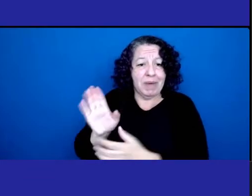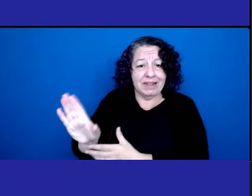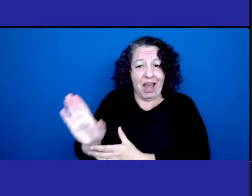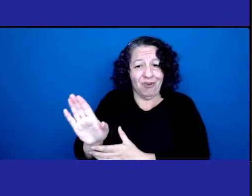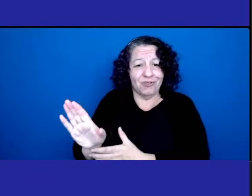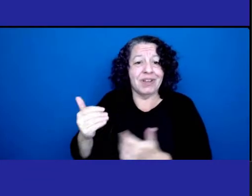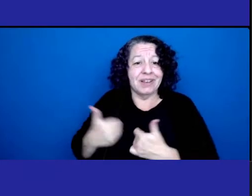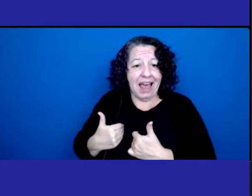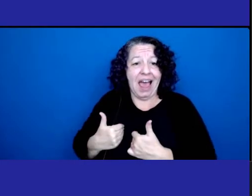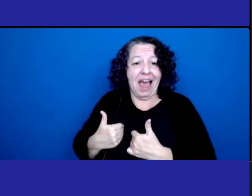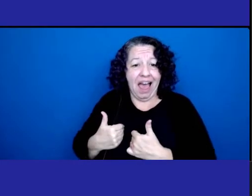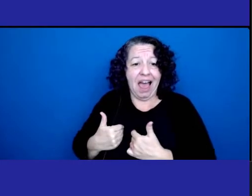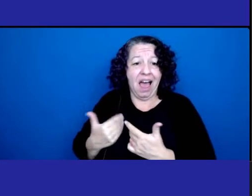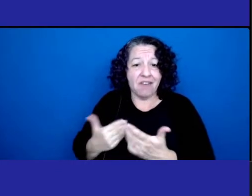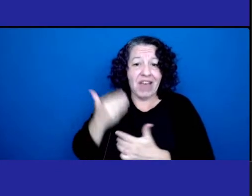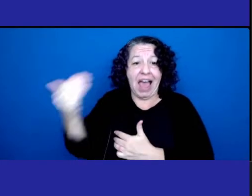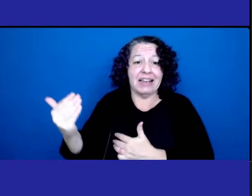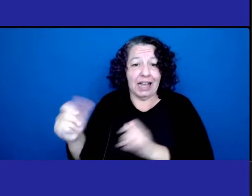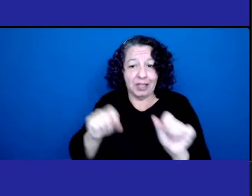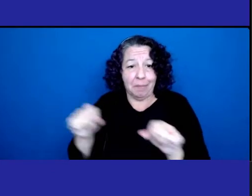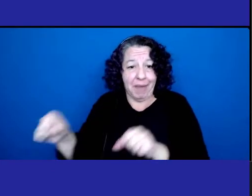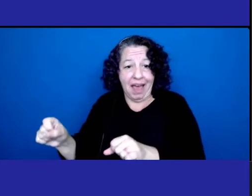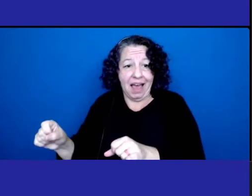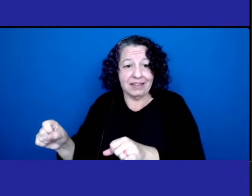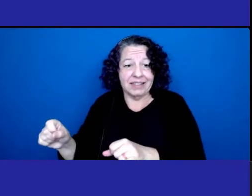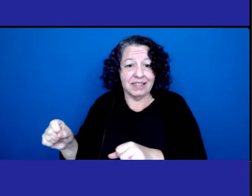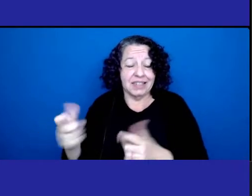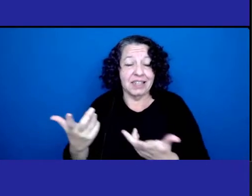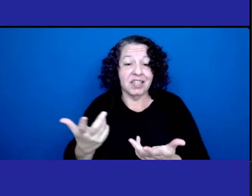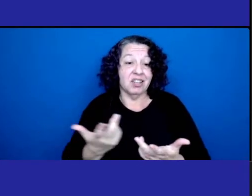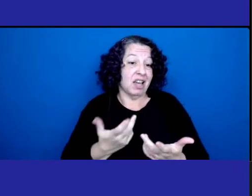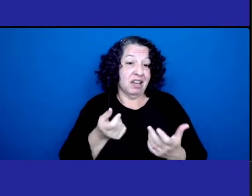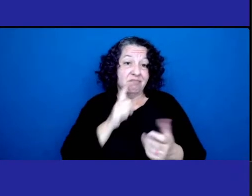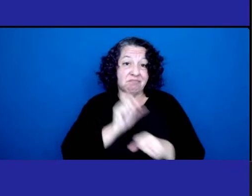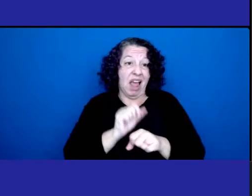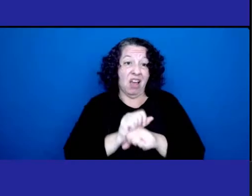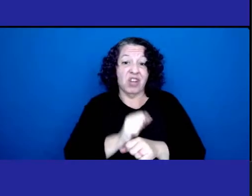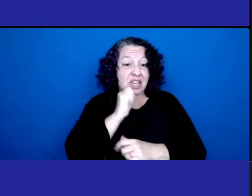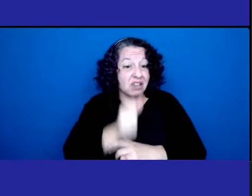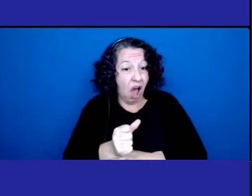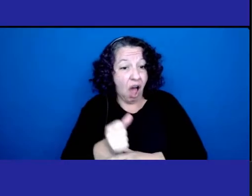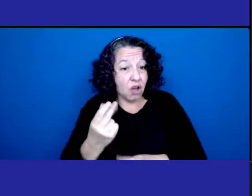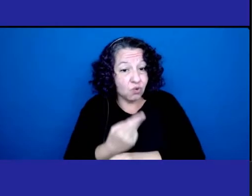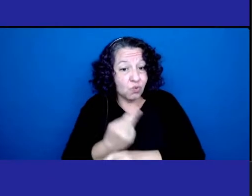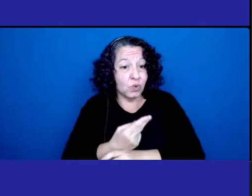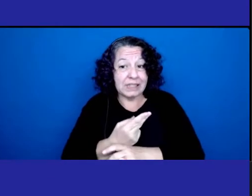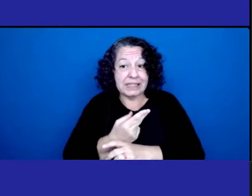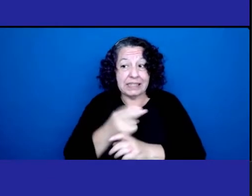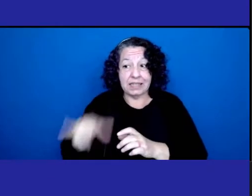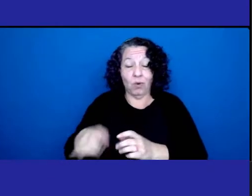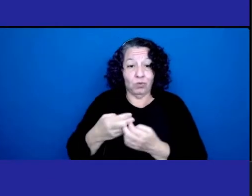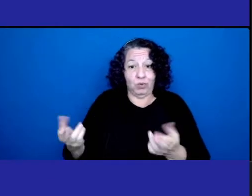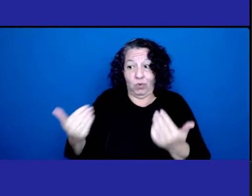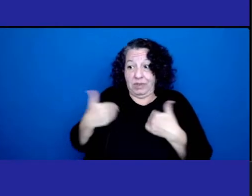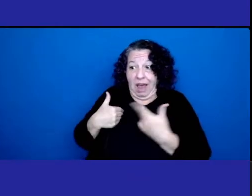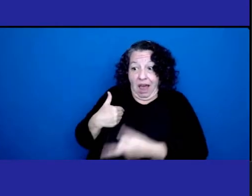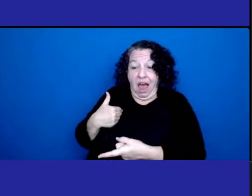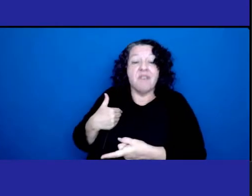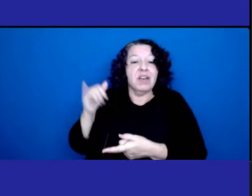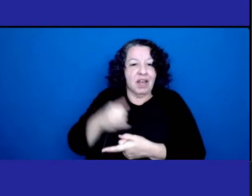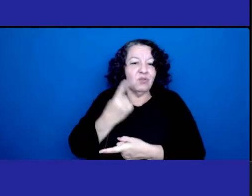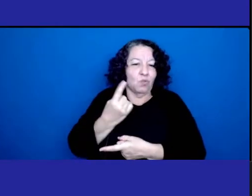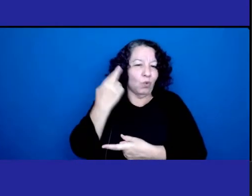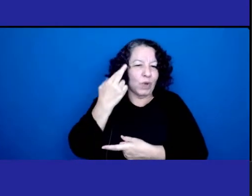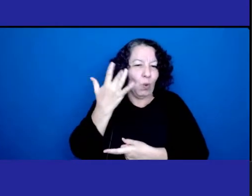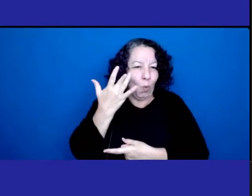capacity, right? And then, in fact, the failure to do that is one of the things that drives up costs, is each hospital has to have their own